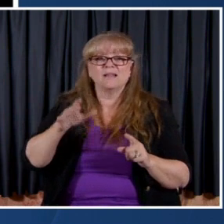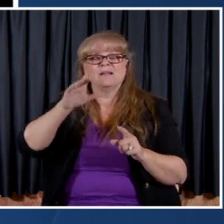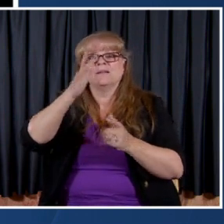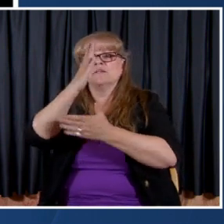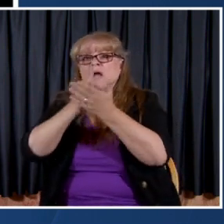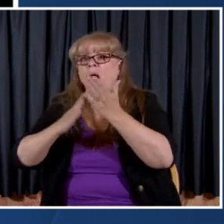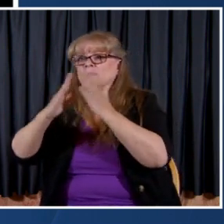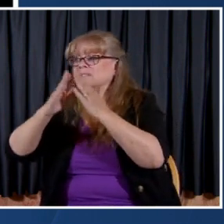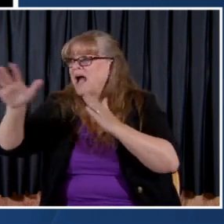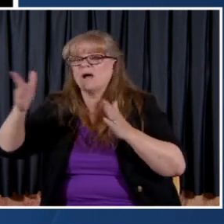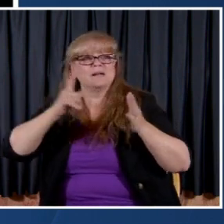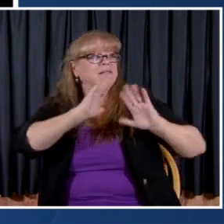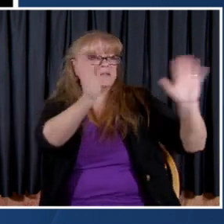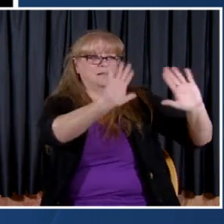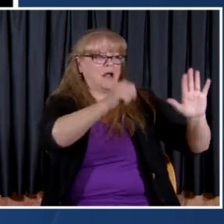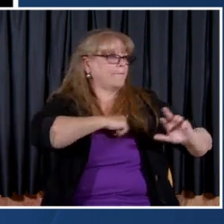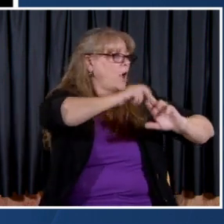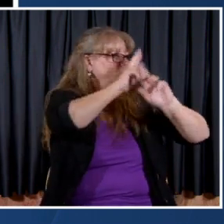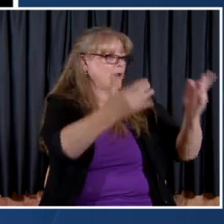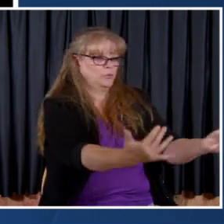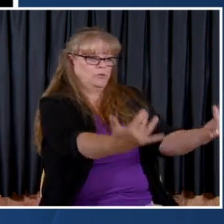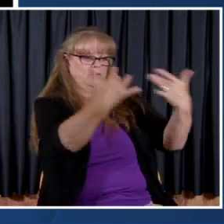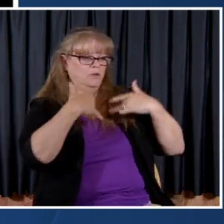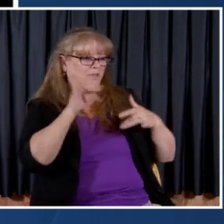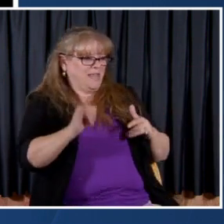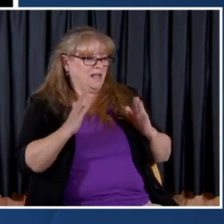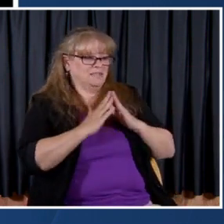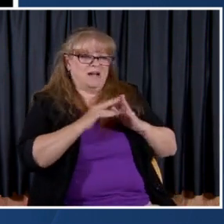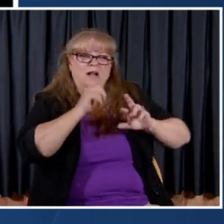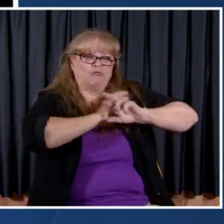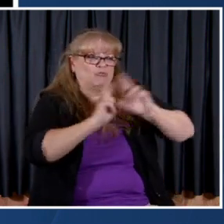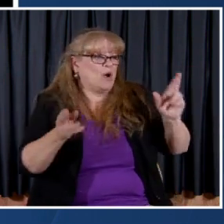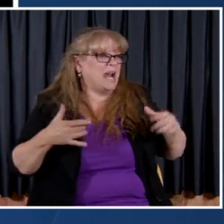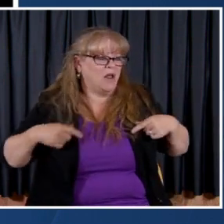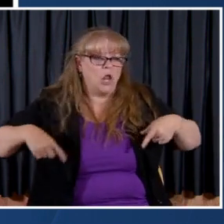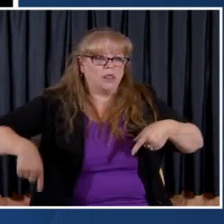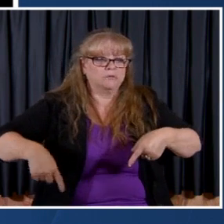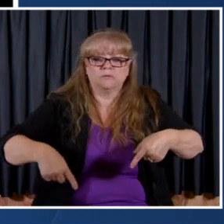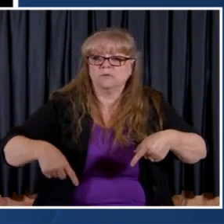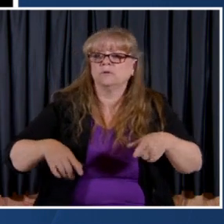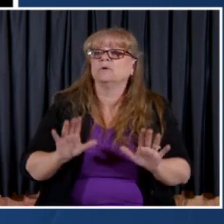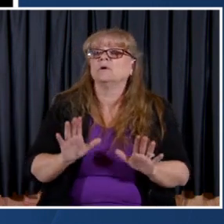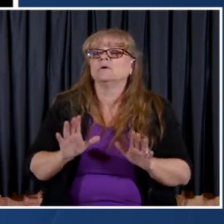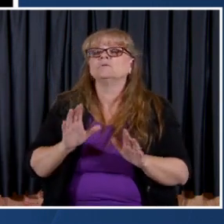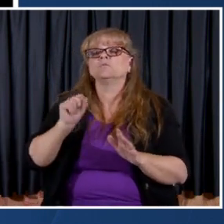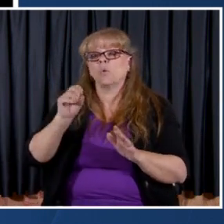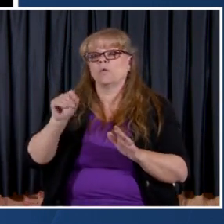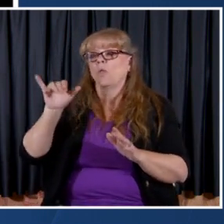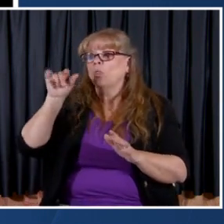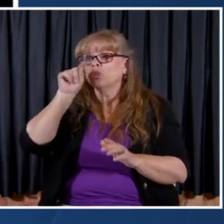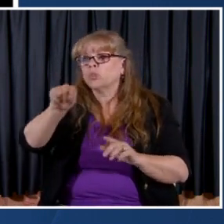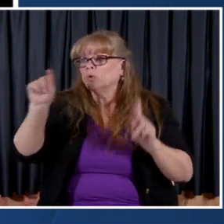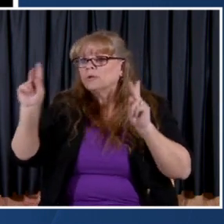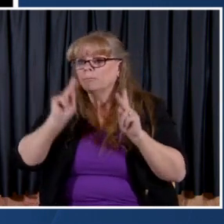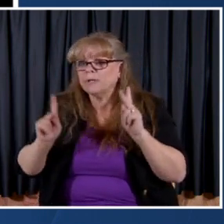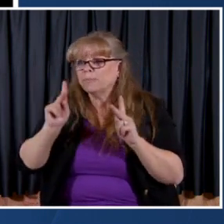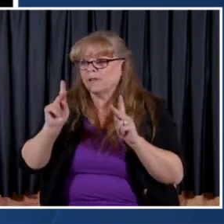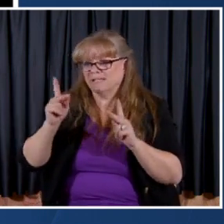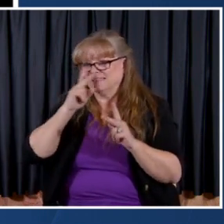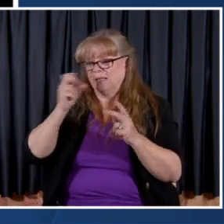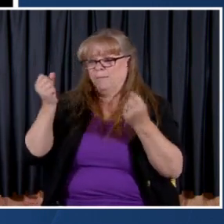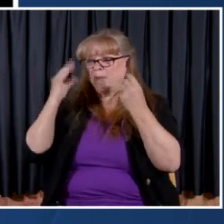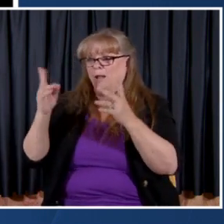health perspective than the residents of the communities that receive the visitation. So while people in the Front Range might be angling to get to the